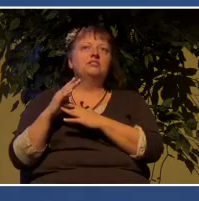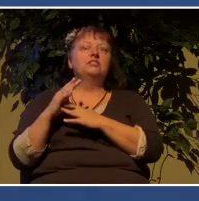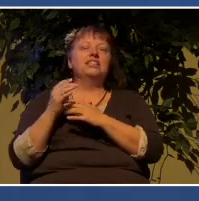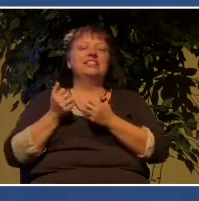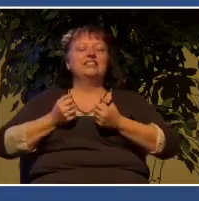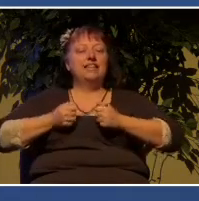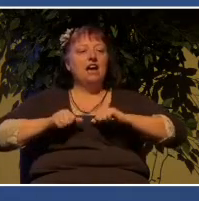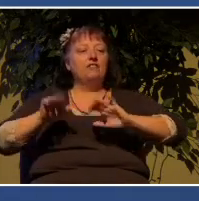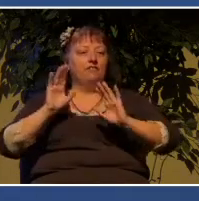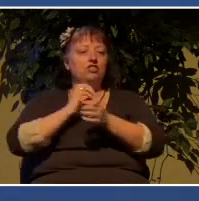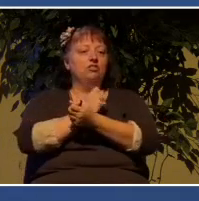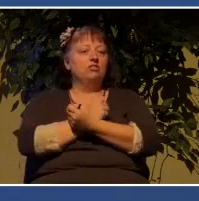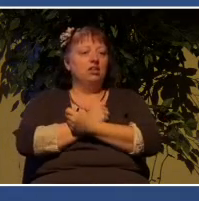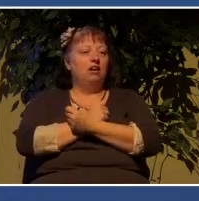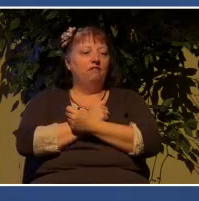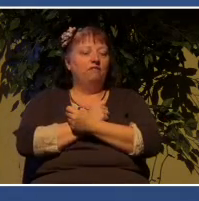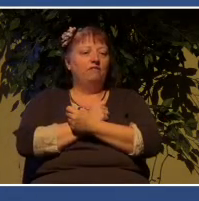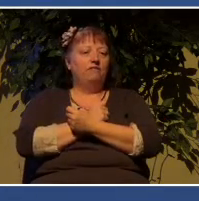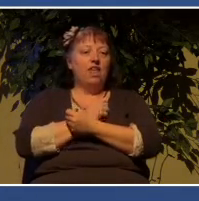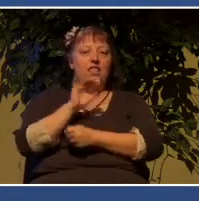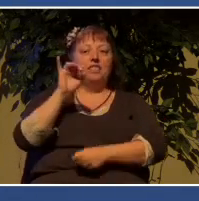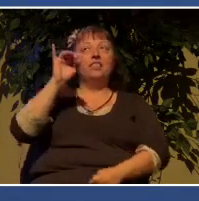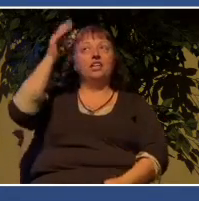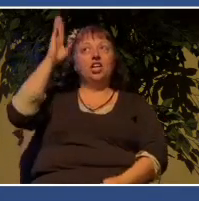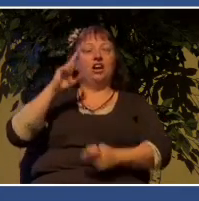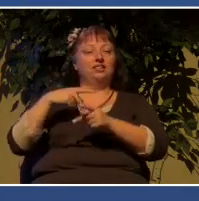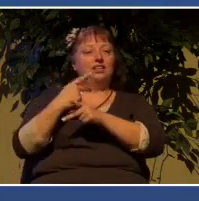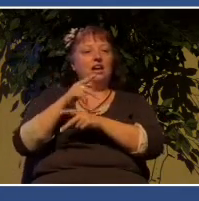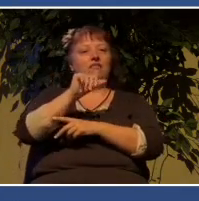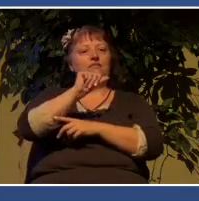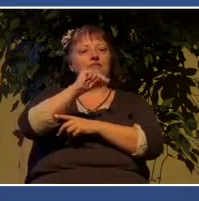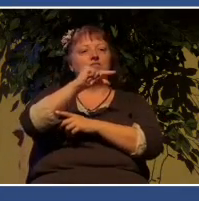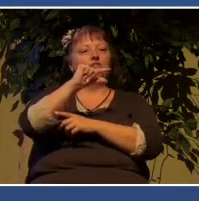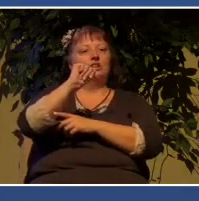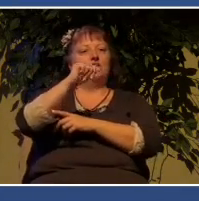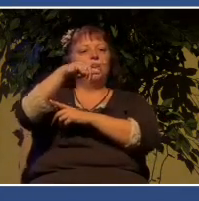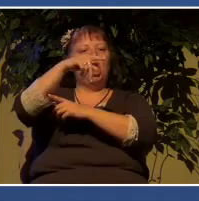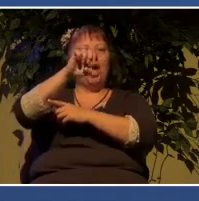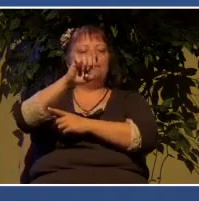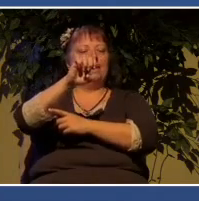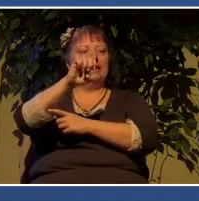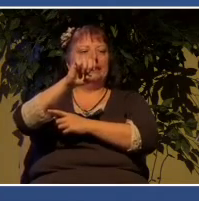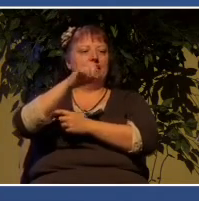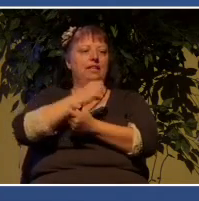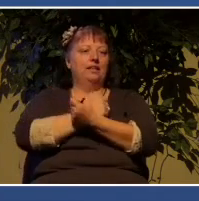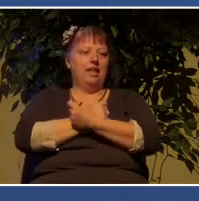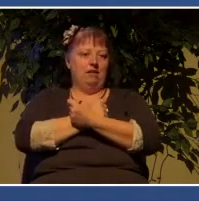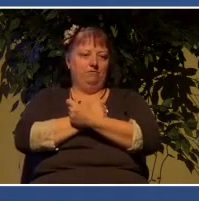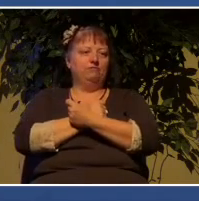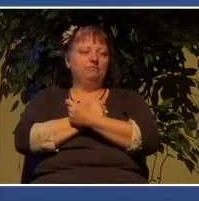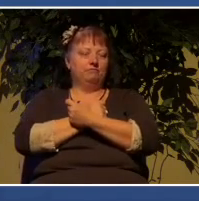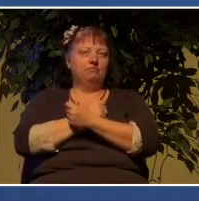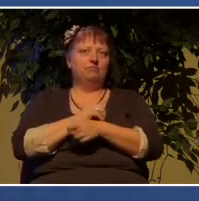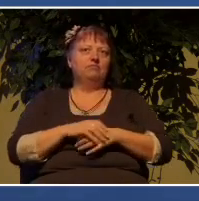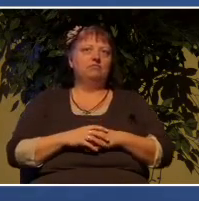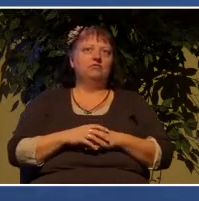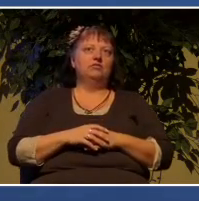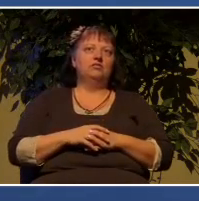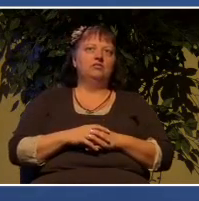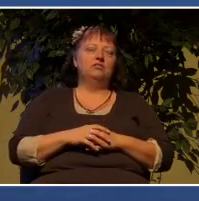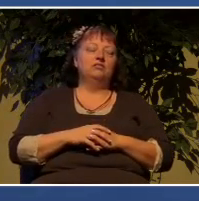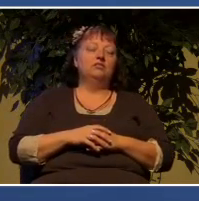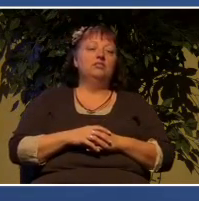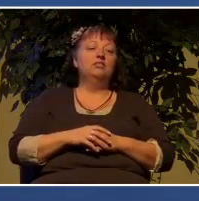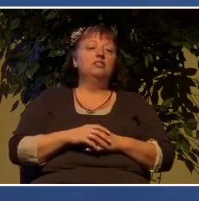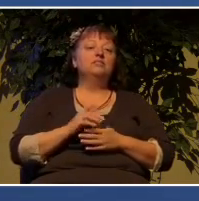the cost. It's God's kind of agape love. And then he clinches his argument,